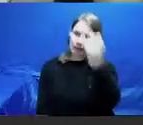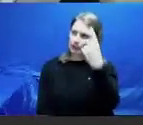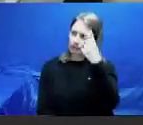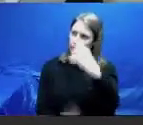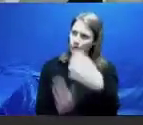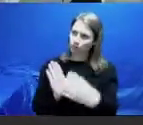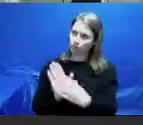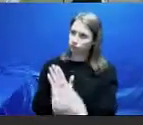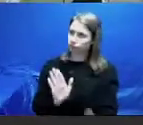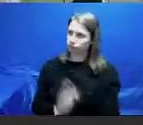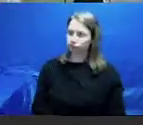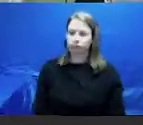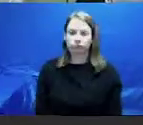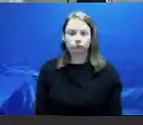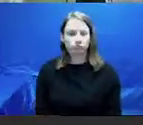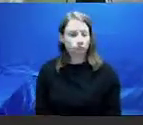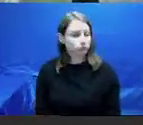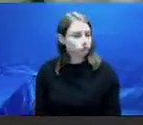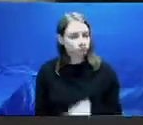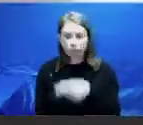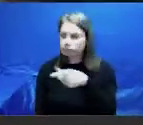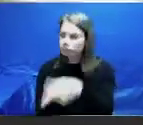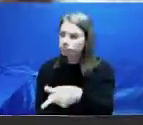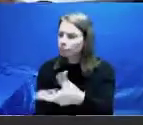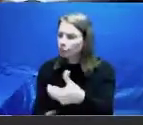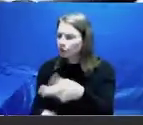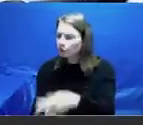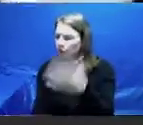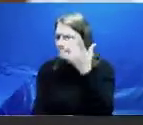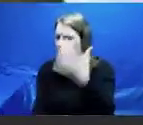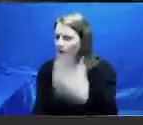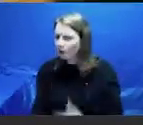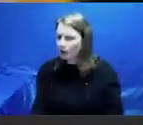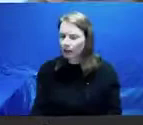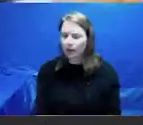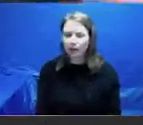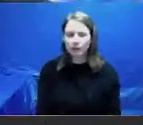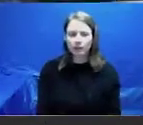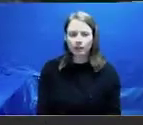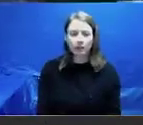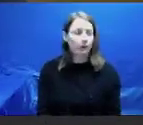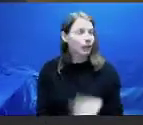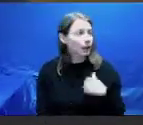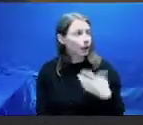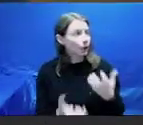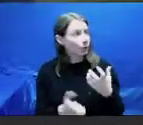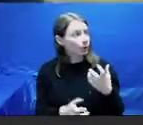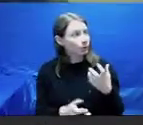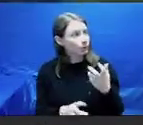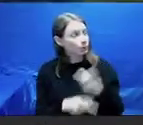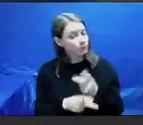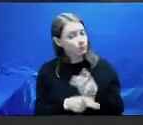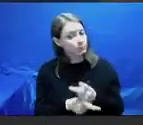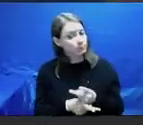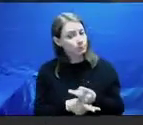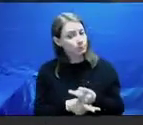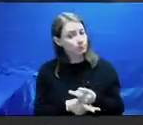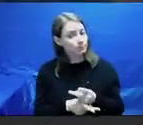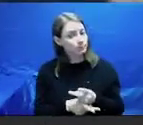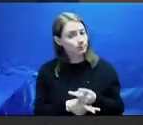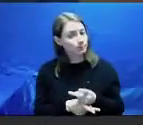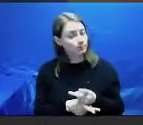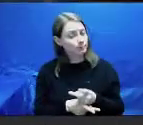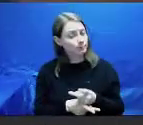Okay. Derek, why do you want to keep it? I want to keep it because the